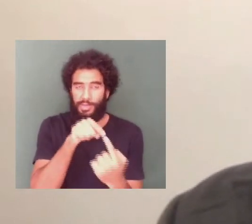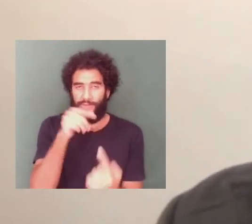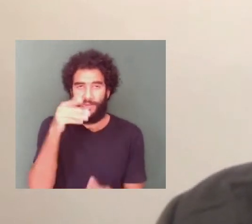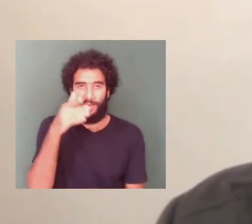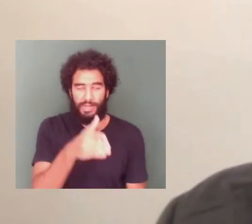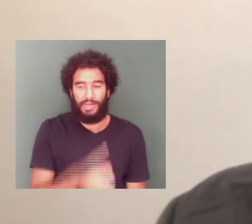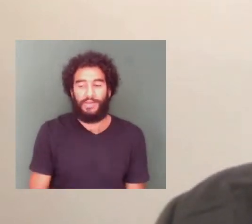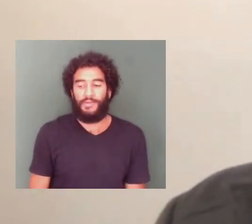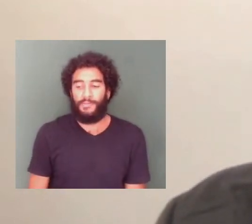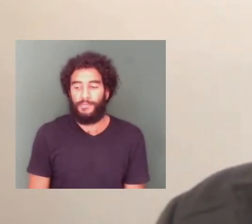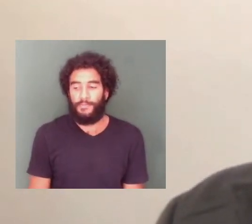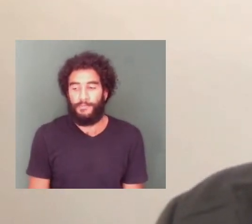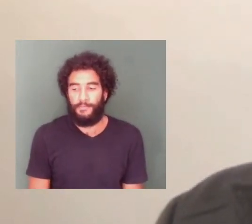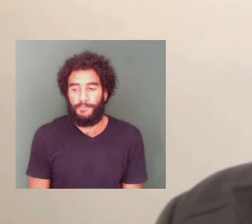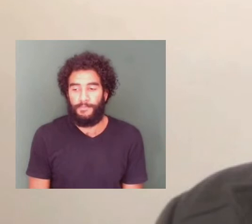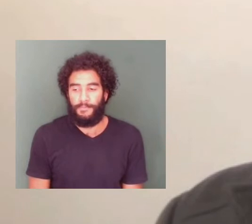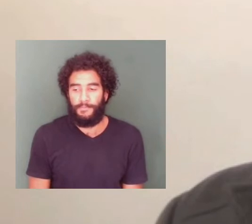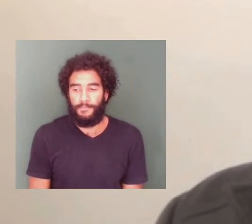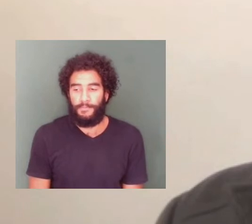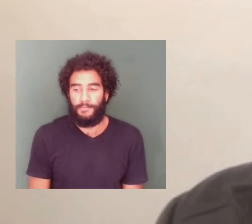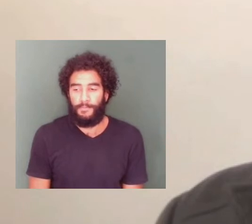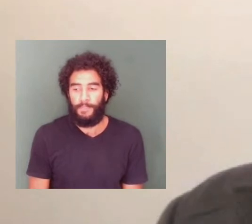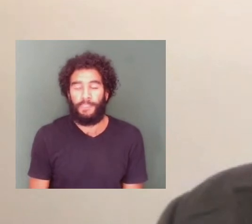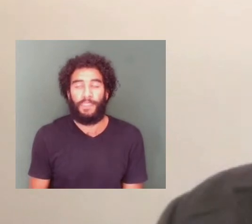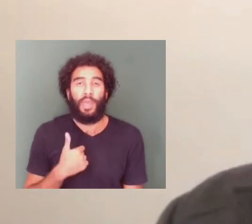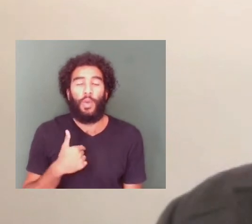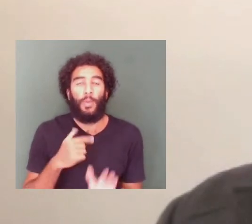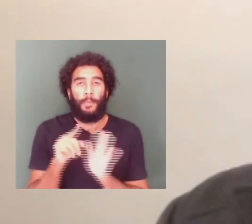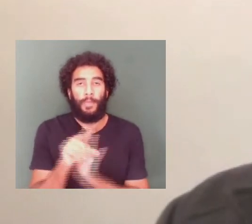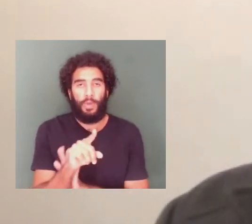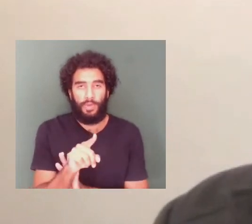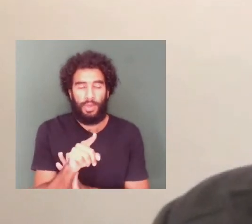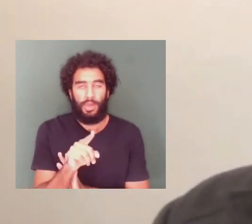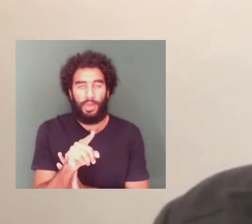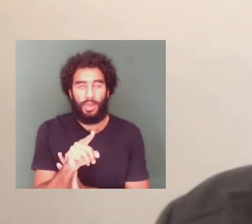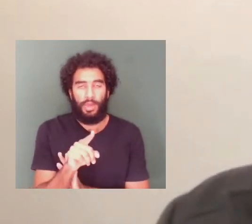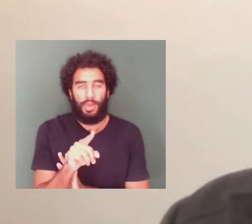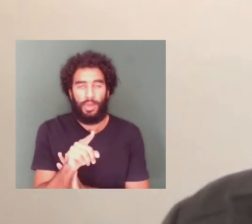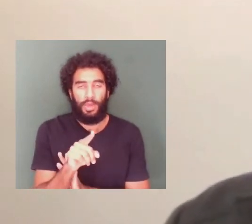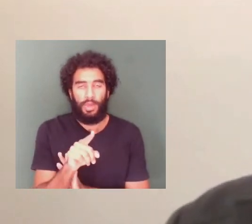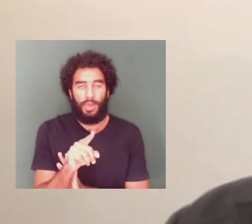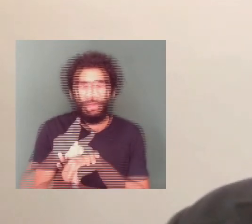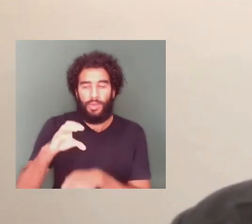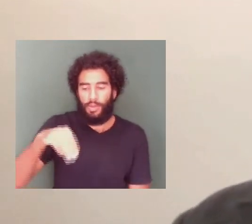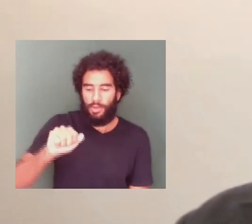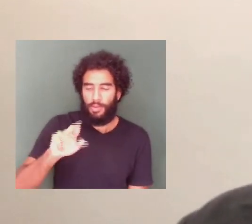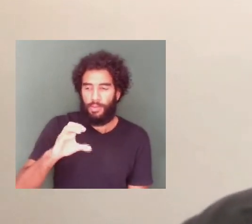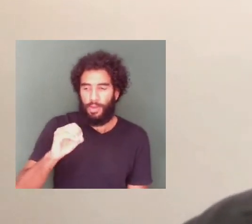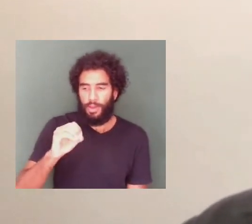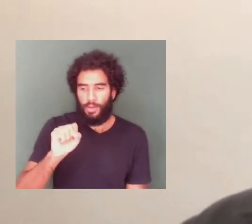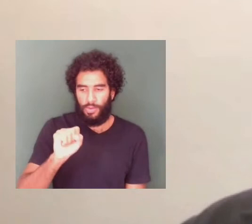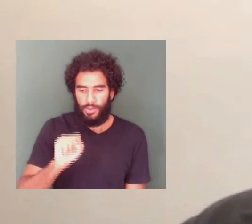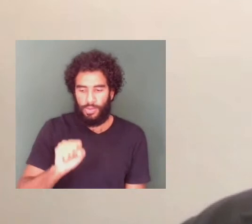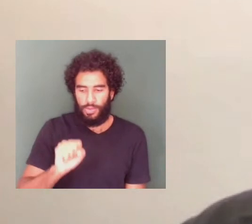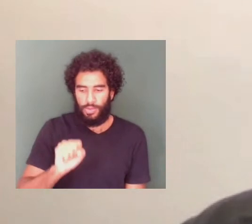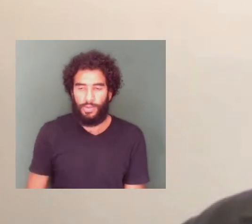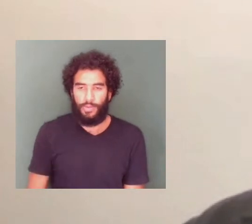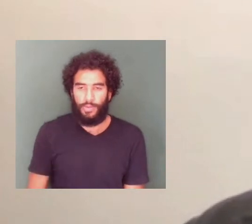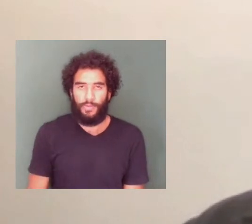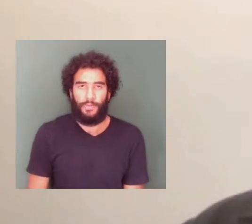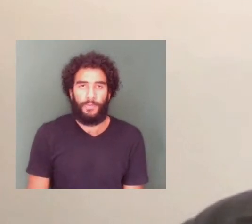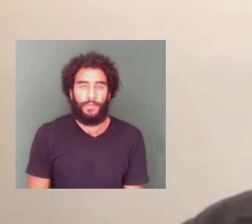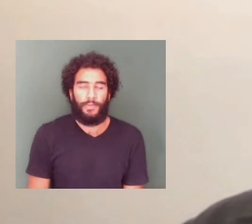are applied for them? I also have a personal question from Dr. Marcos